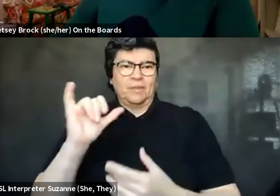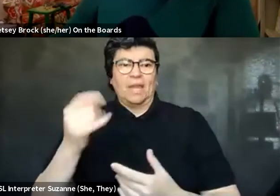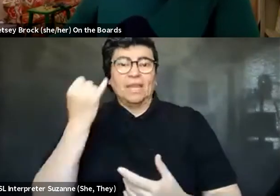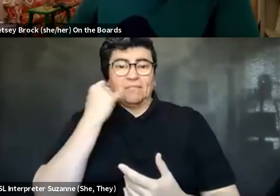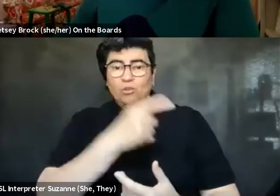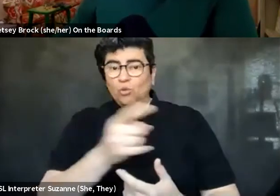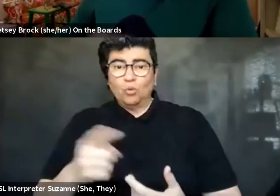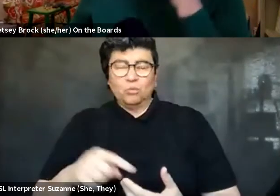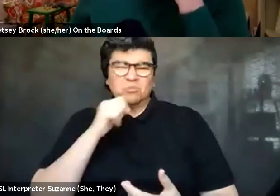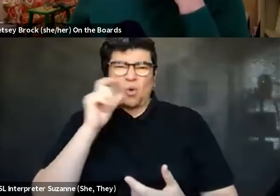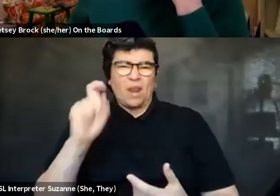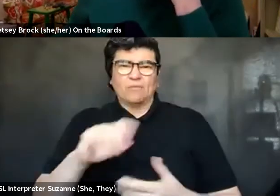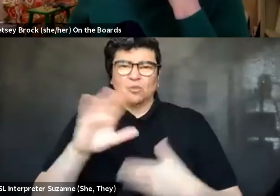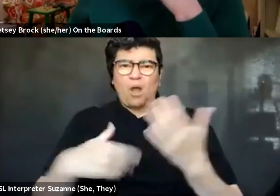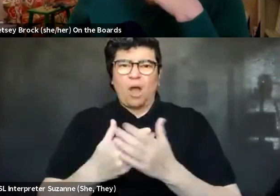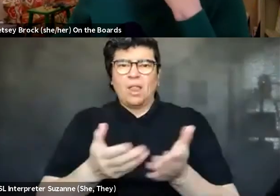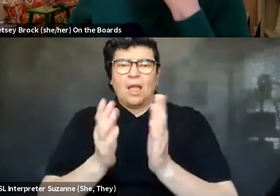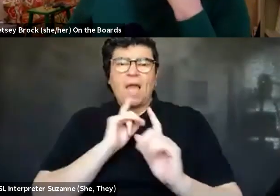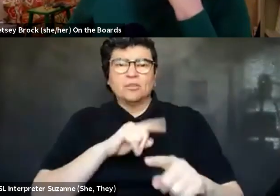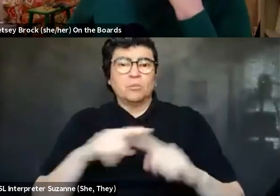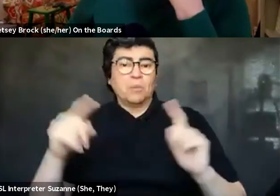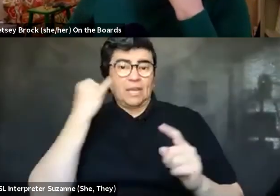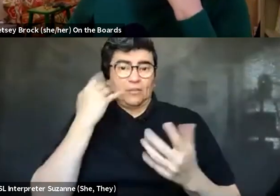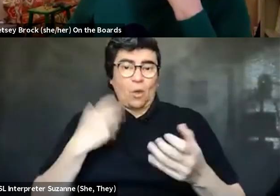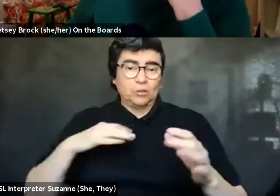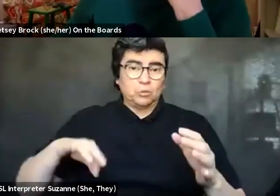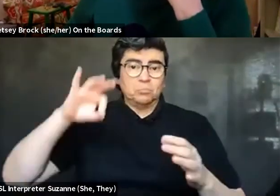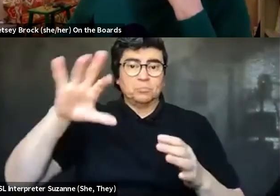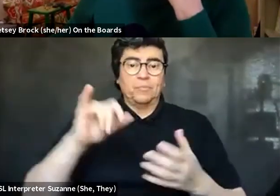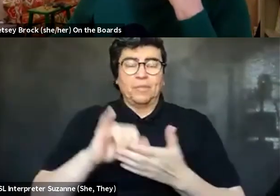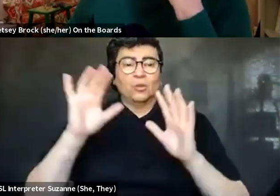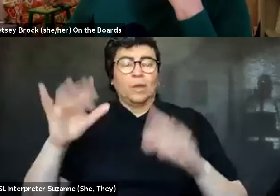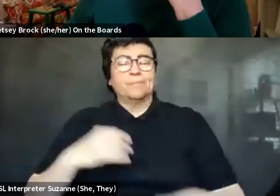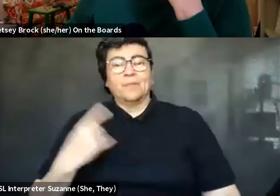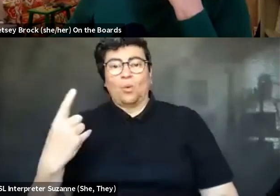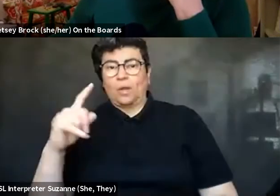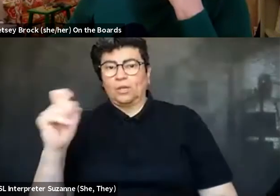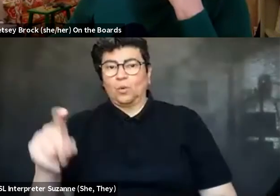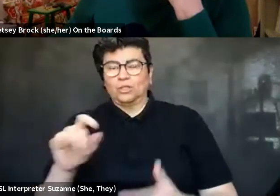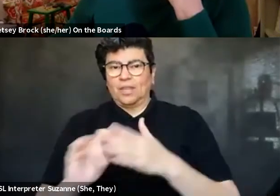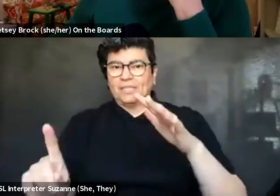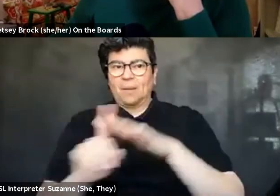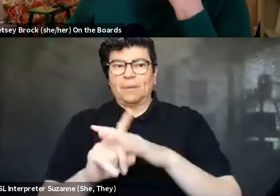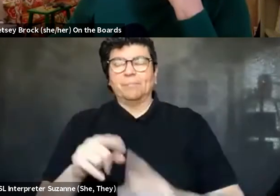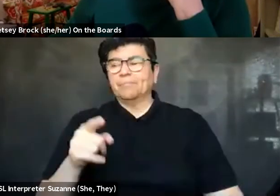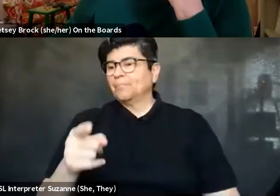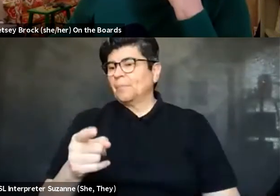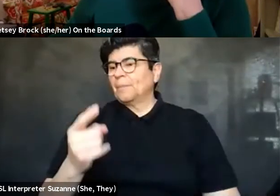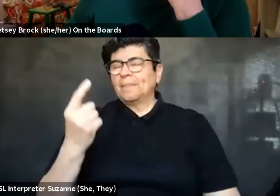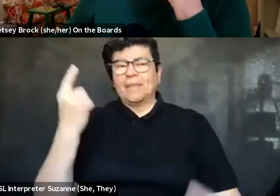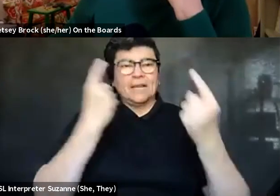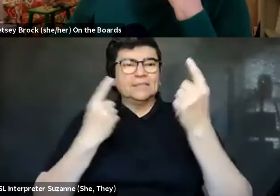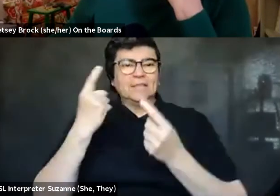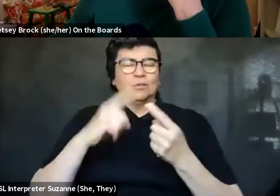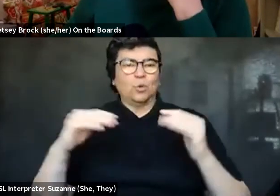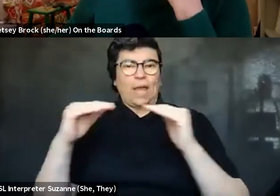don't all have to answer, but if any of you want to pop in, that would be great. So one question that is coming up is considerations of